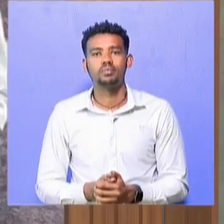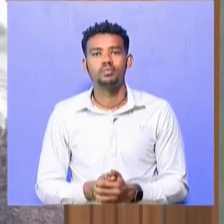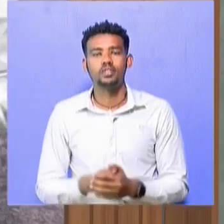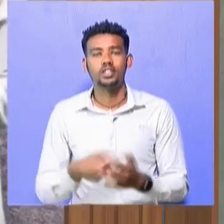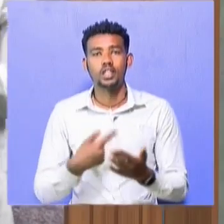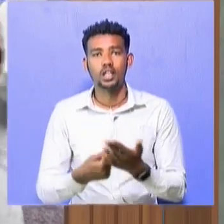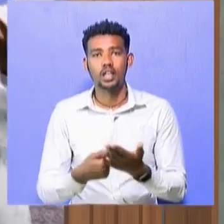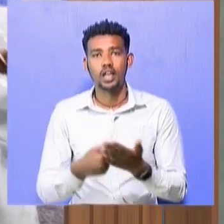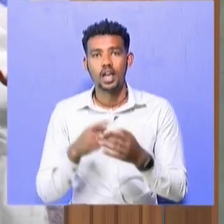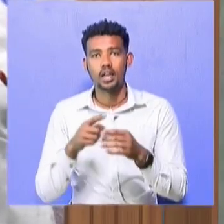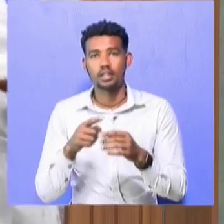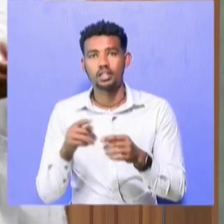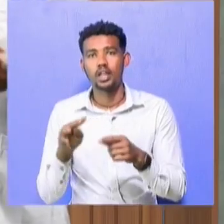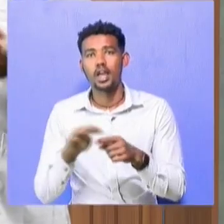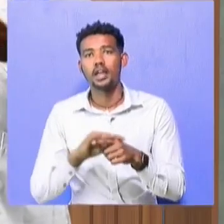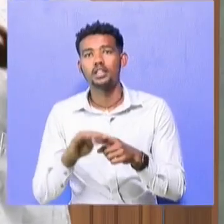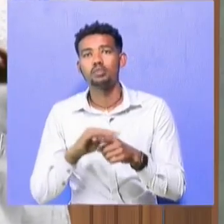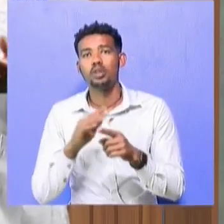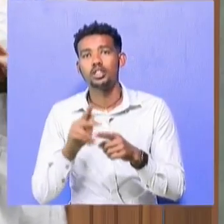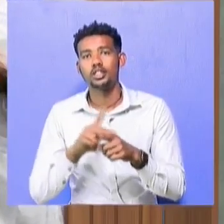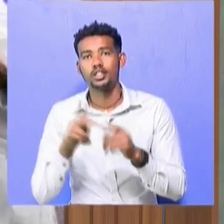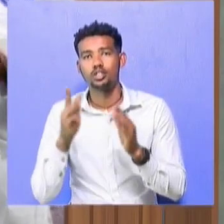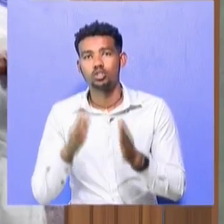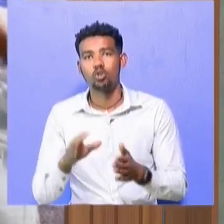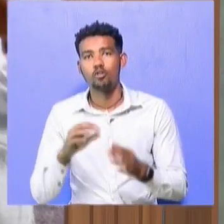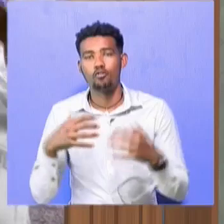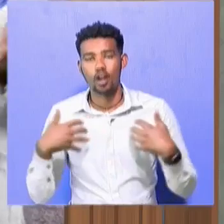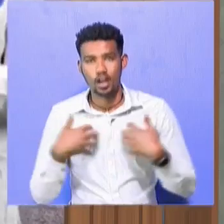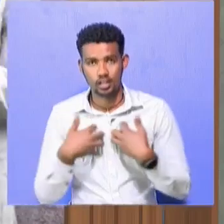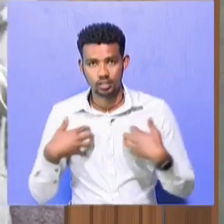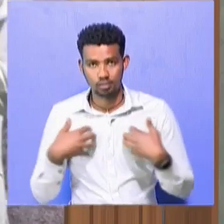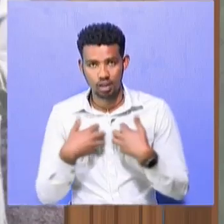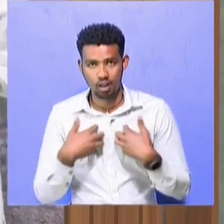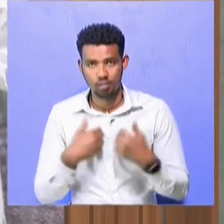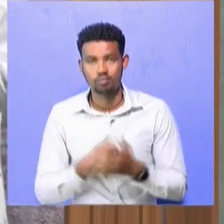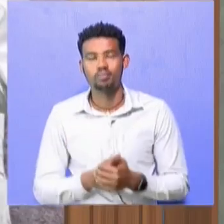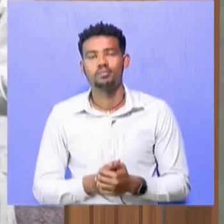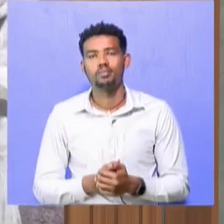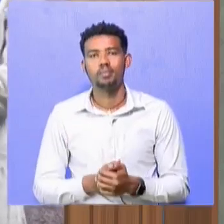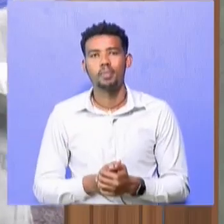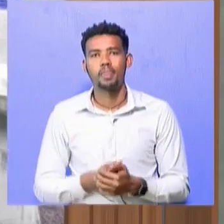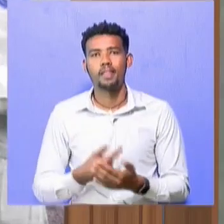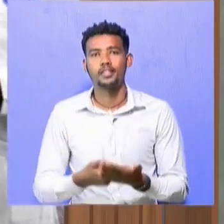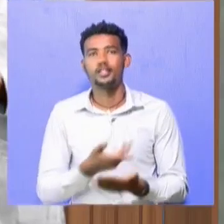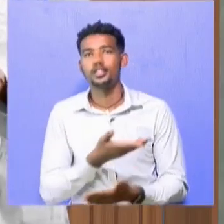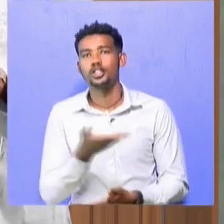expert of conservation animal or an expert of this issue.